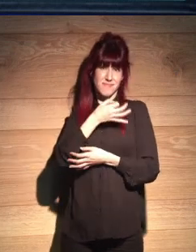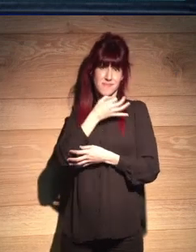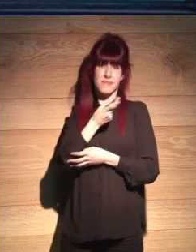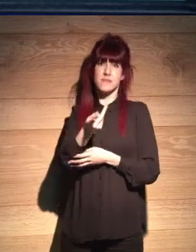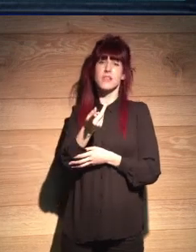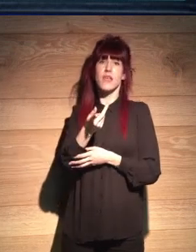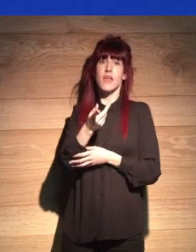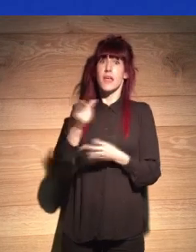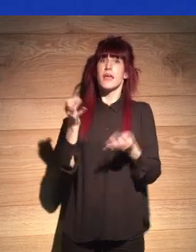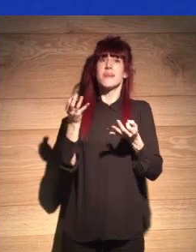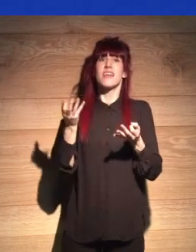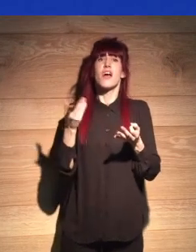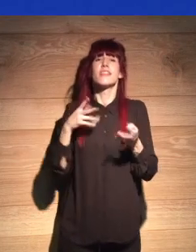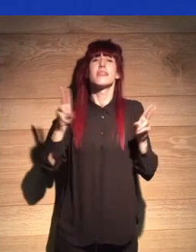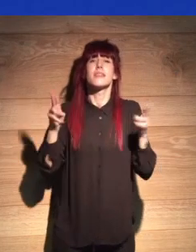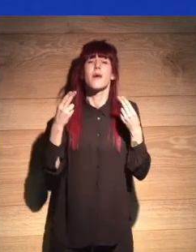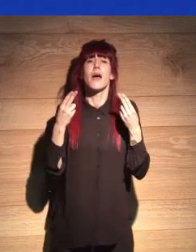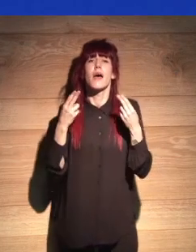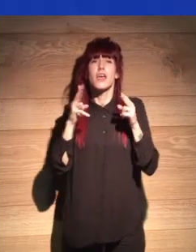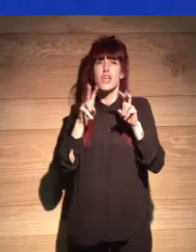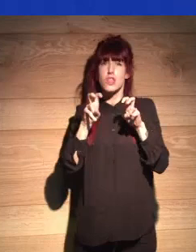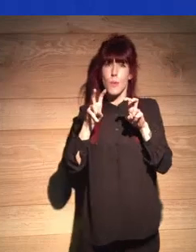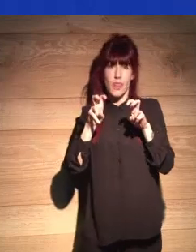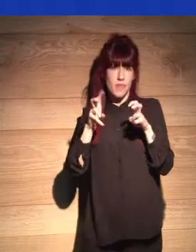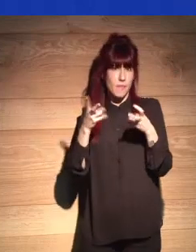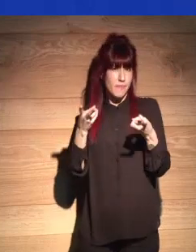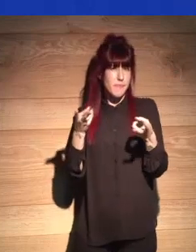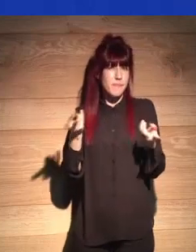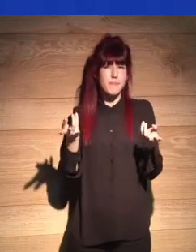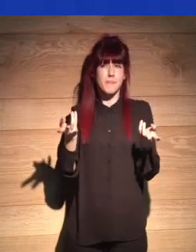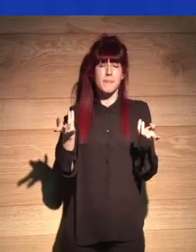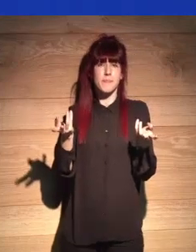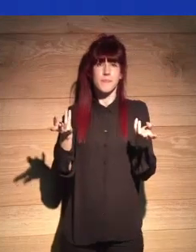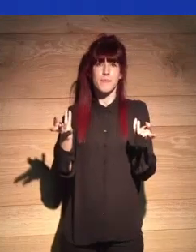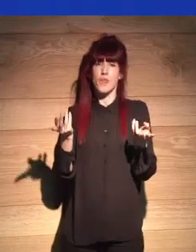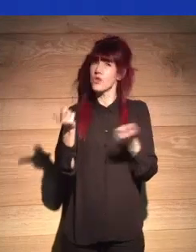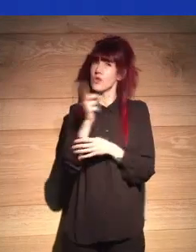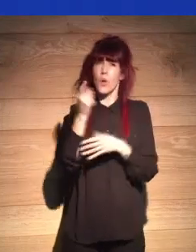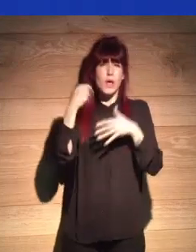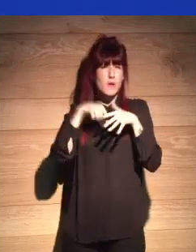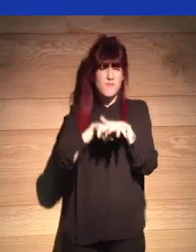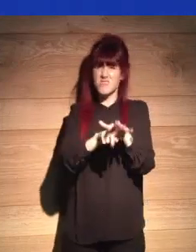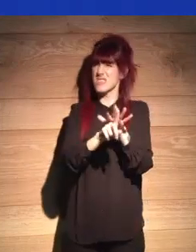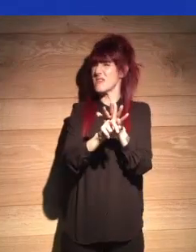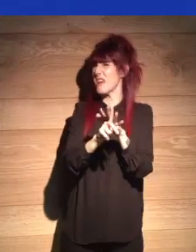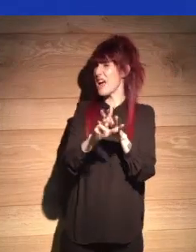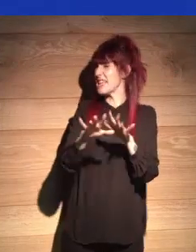of. So this is another option. And what happens with innovation? What happens with innovation that is not